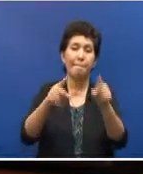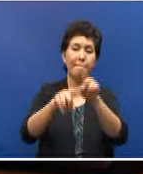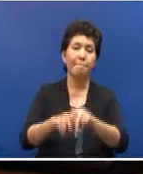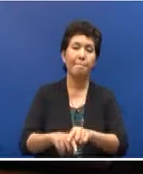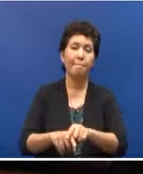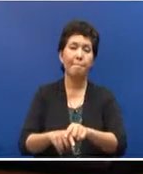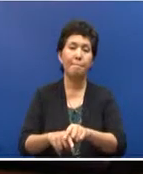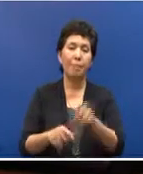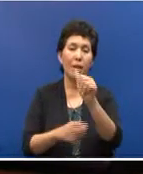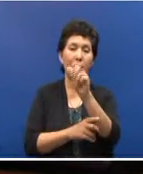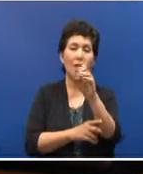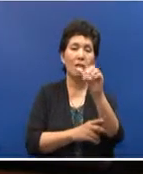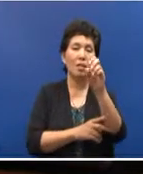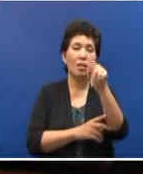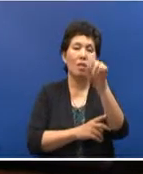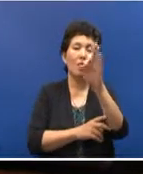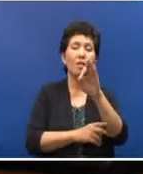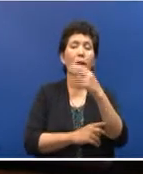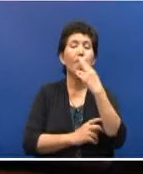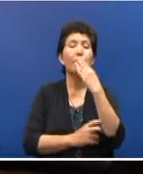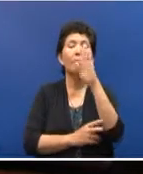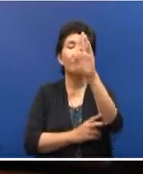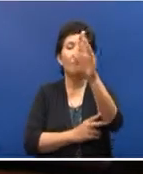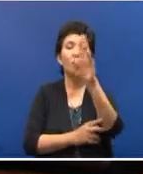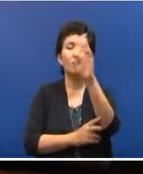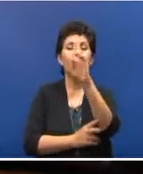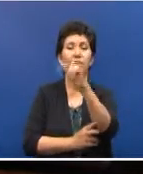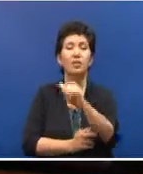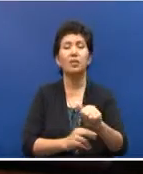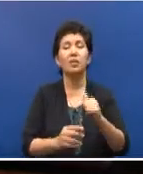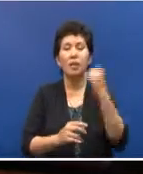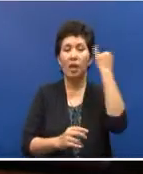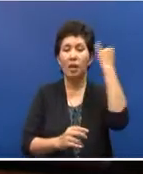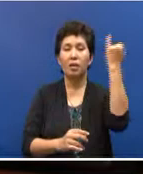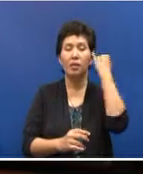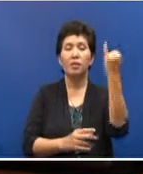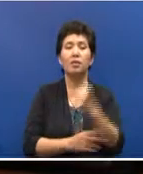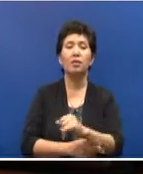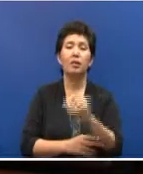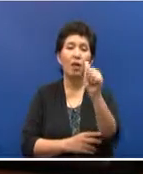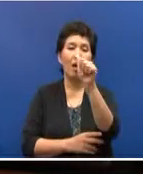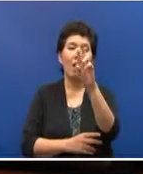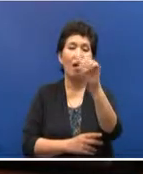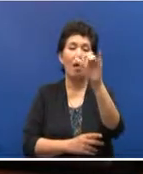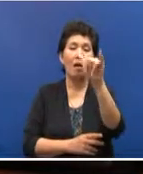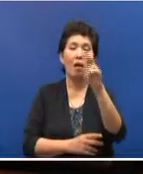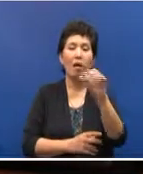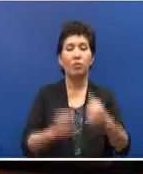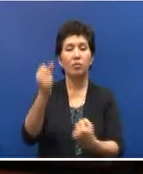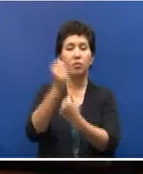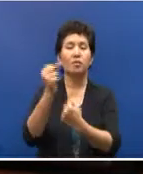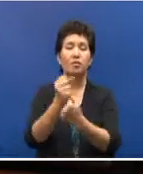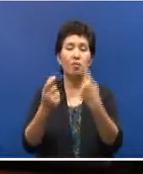stressed by Adolf Hitler. Okay, so Adolf Hitler used the idea of superiority of the Aryan race in order to gain support